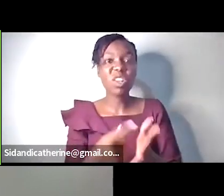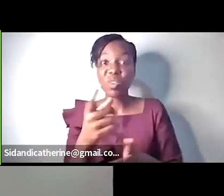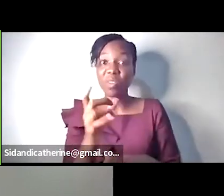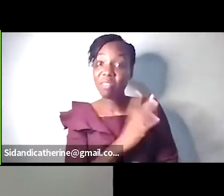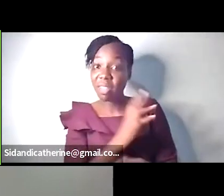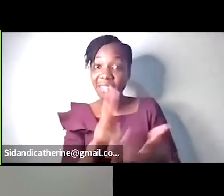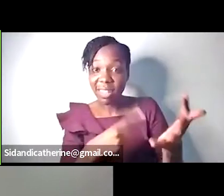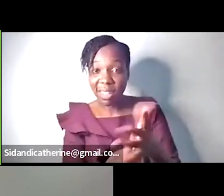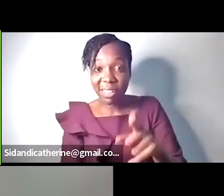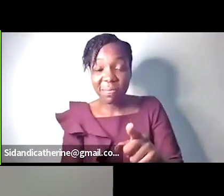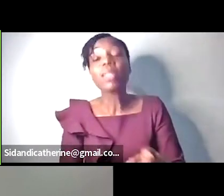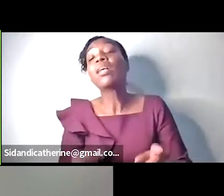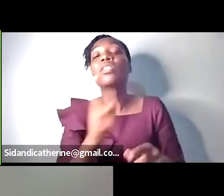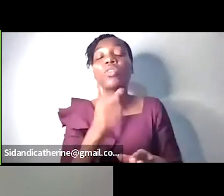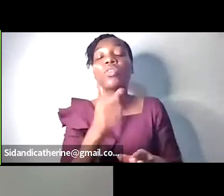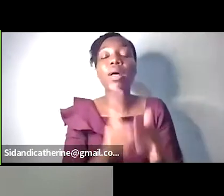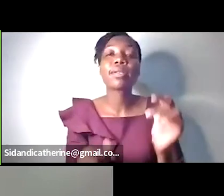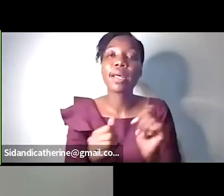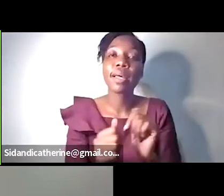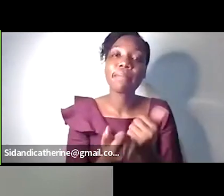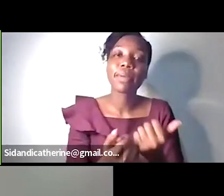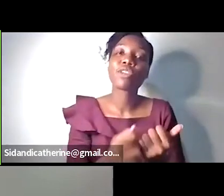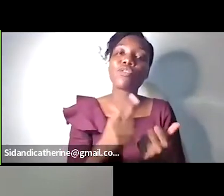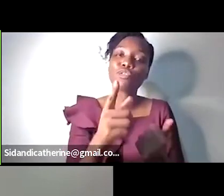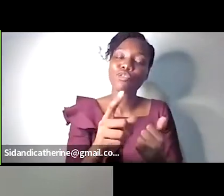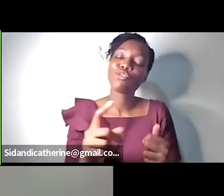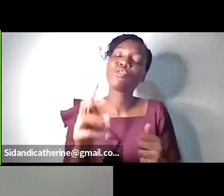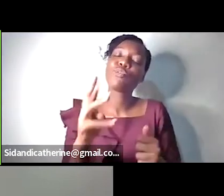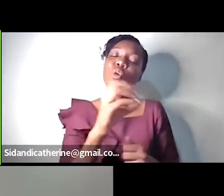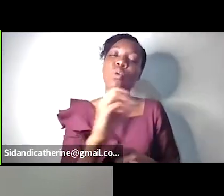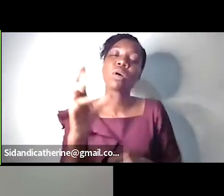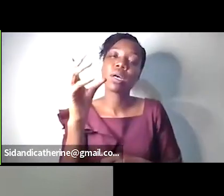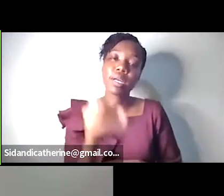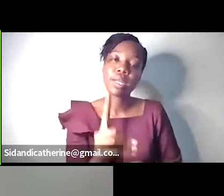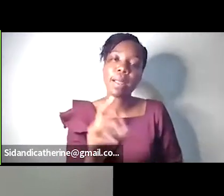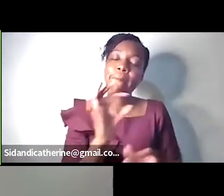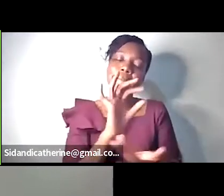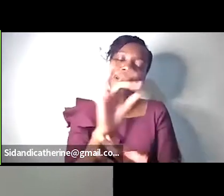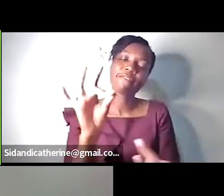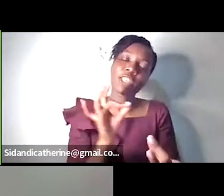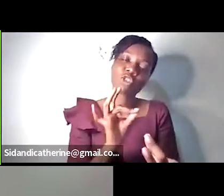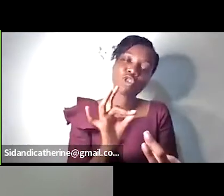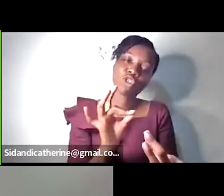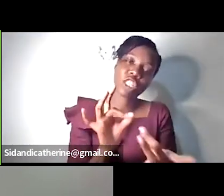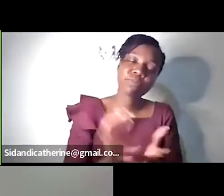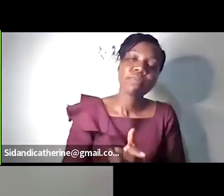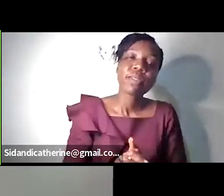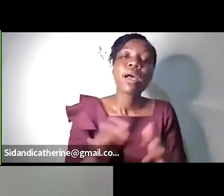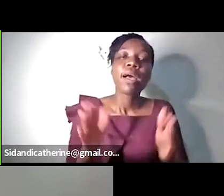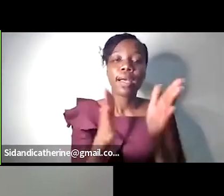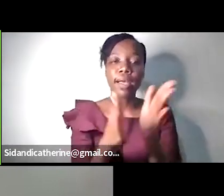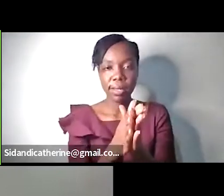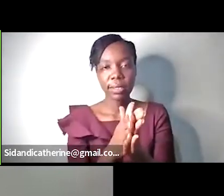what happens is that your default mode is perfectionism. And when you are